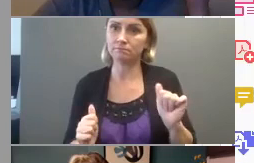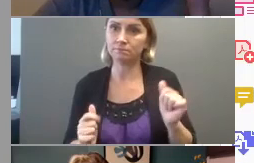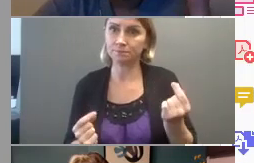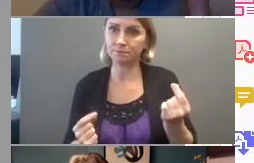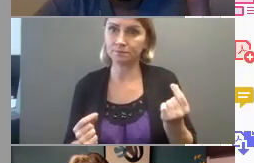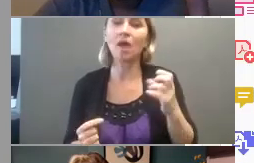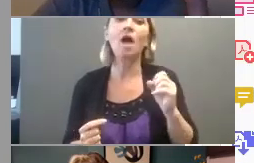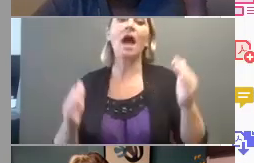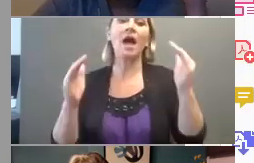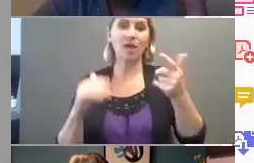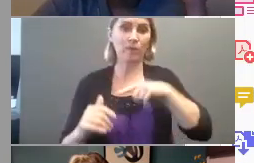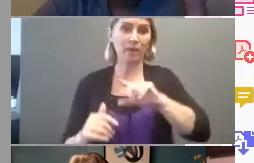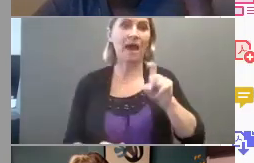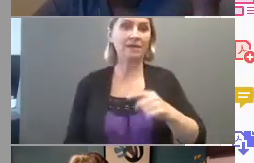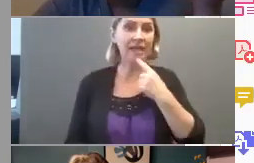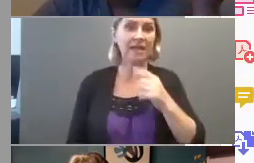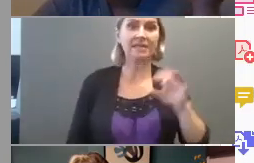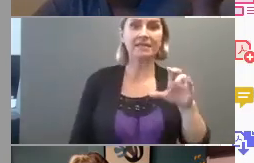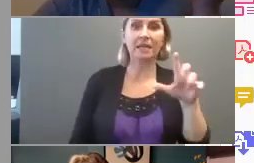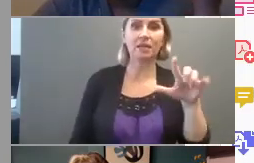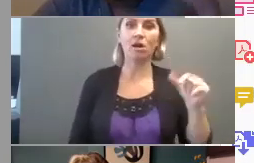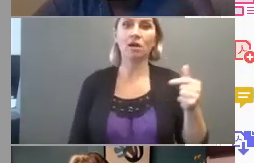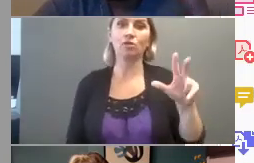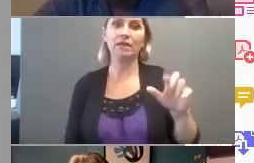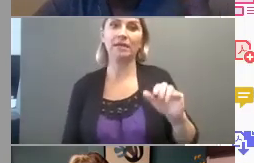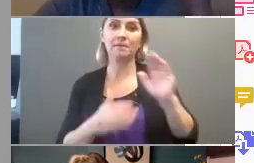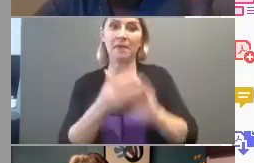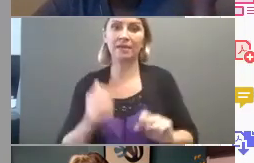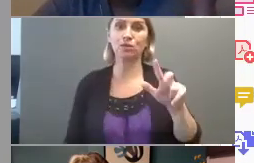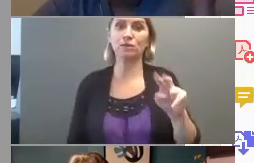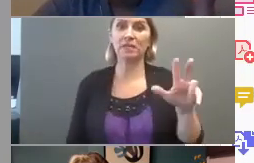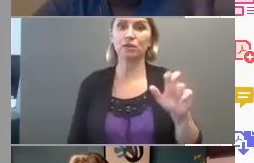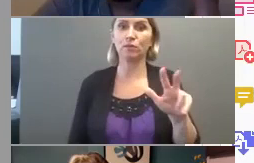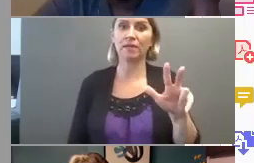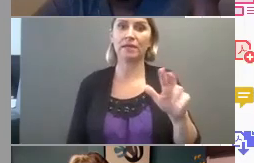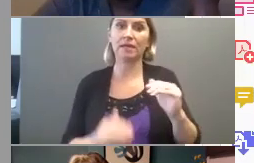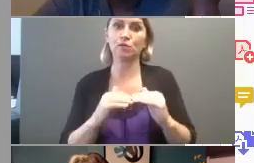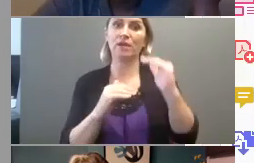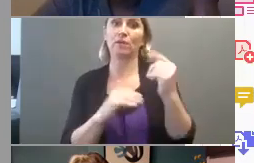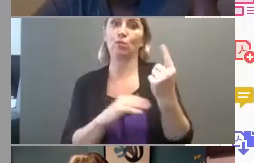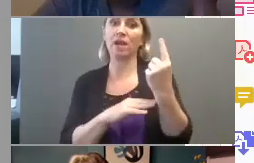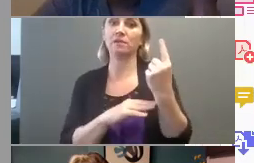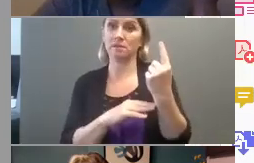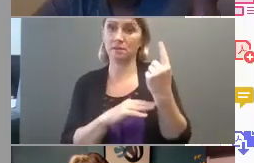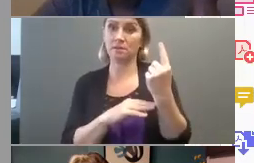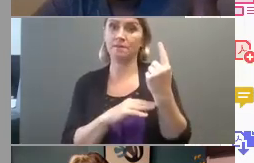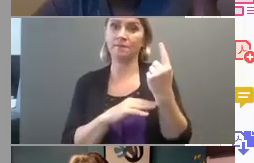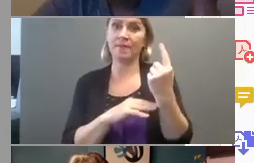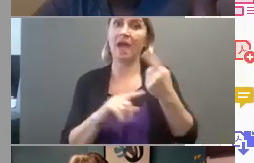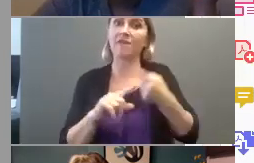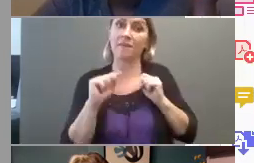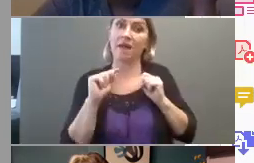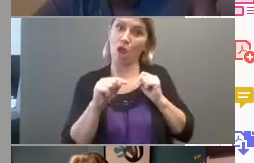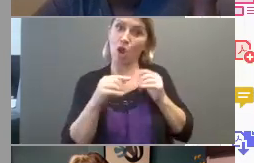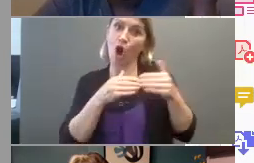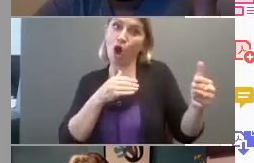So then we have to say C log 3 minus 2C by 3 is greater than 1. And from there onwards,